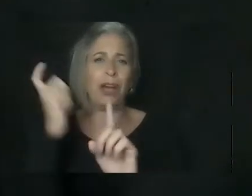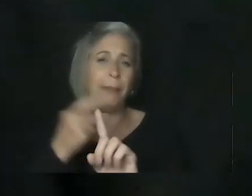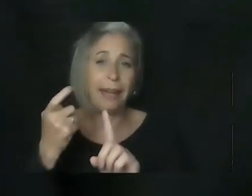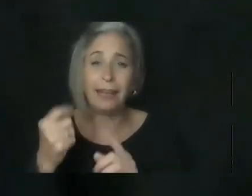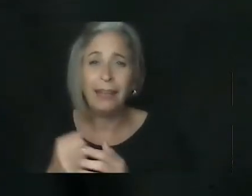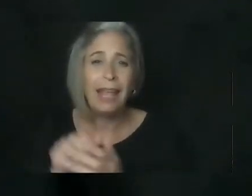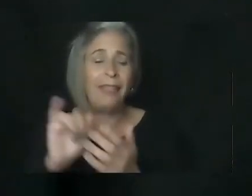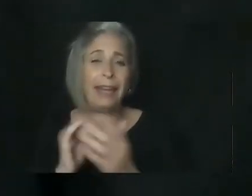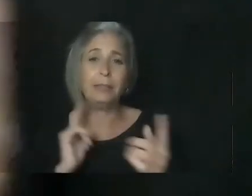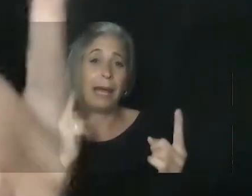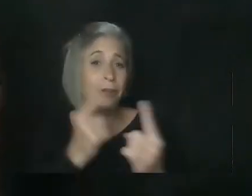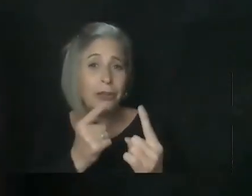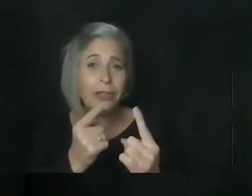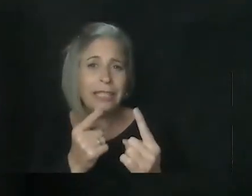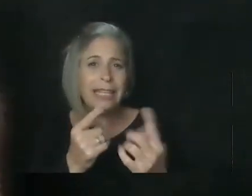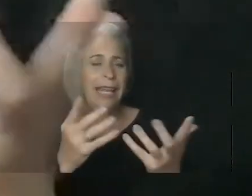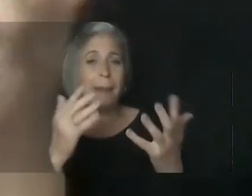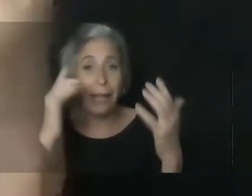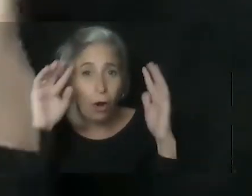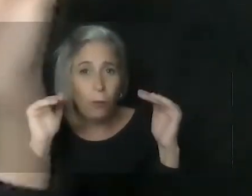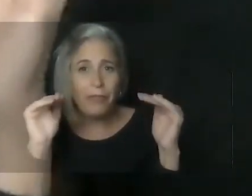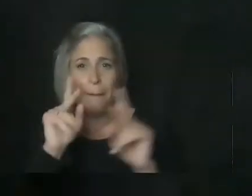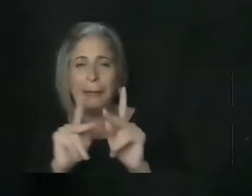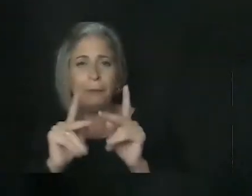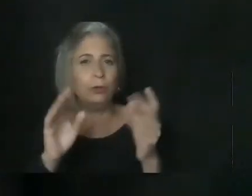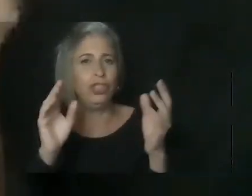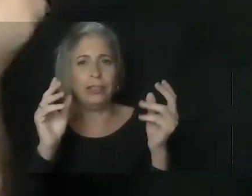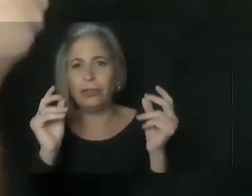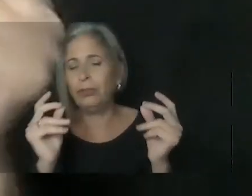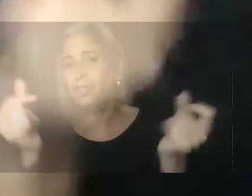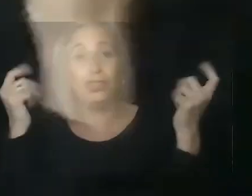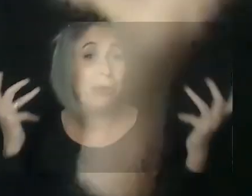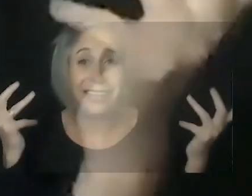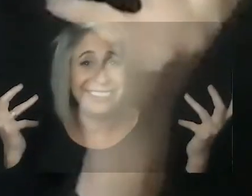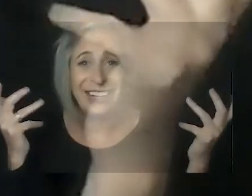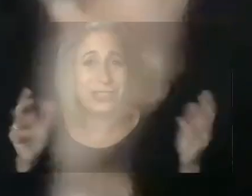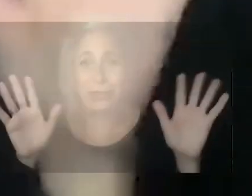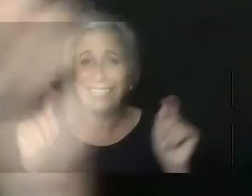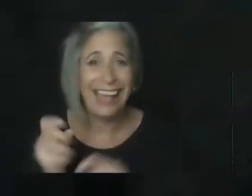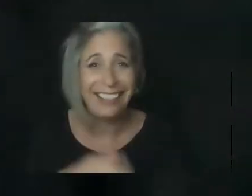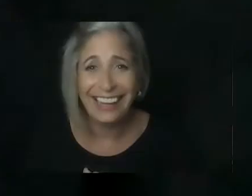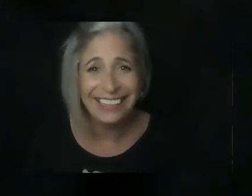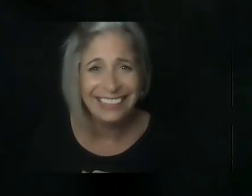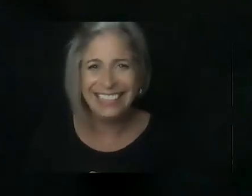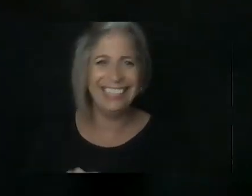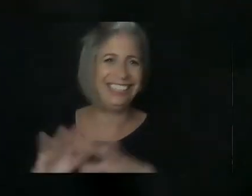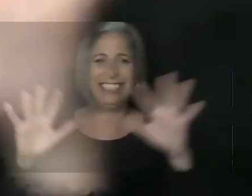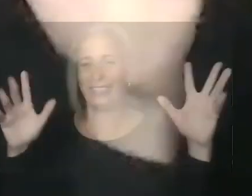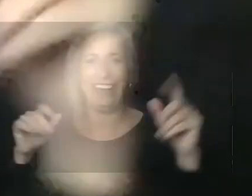becomes automatic. And that is my goal and my hope, that people will just do it. It's a great